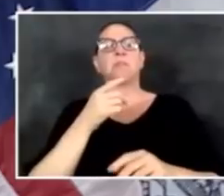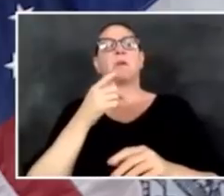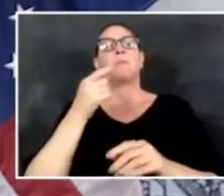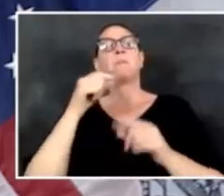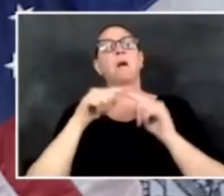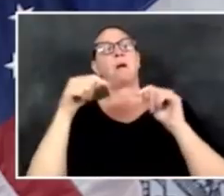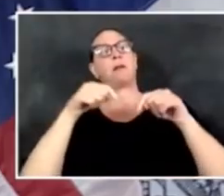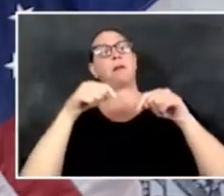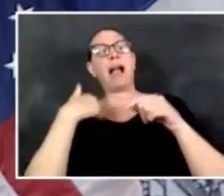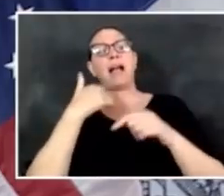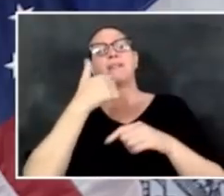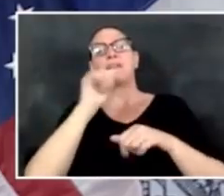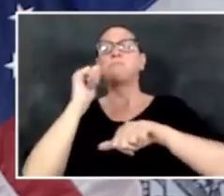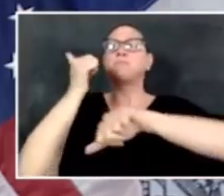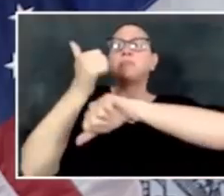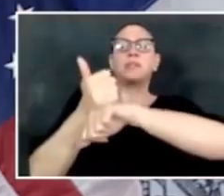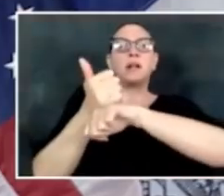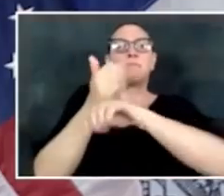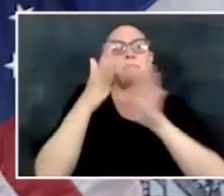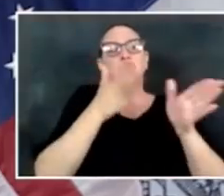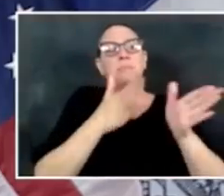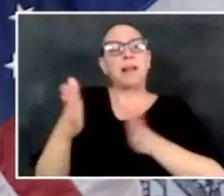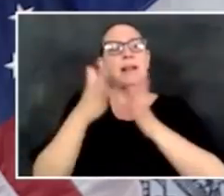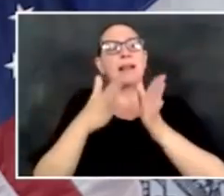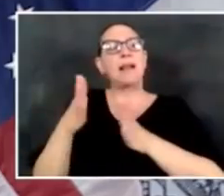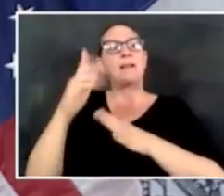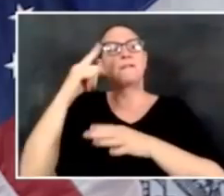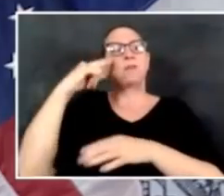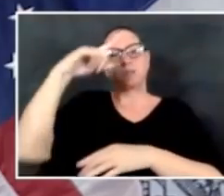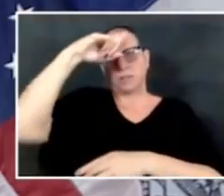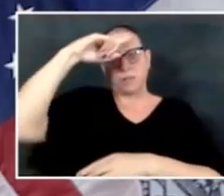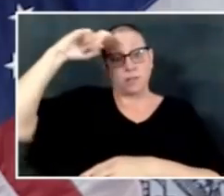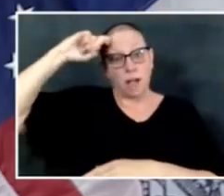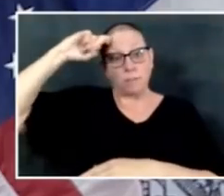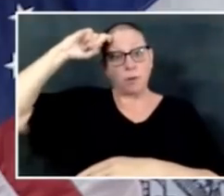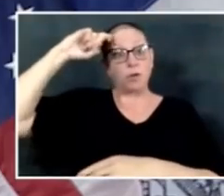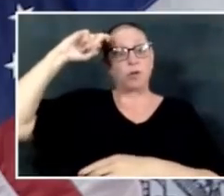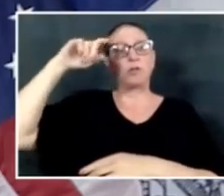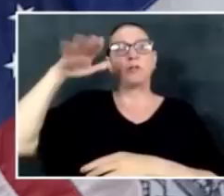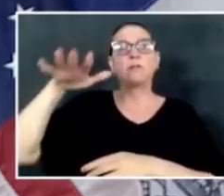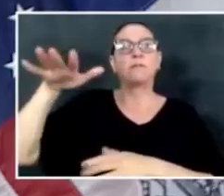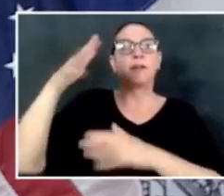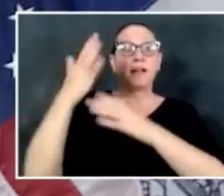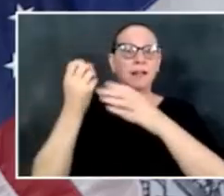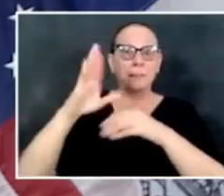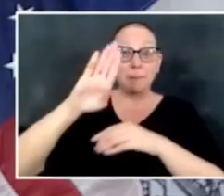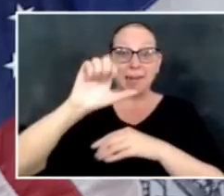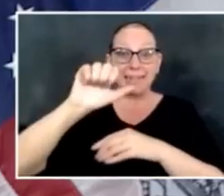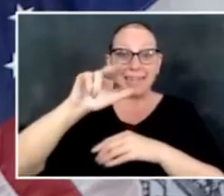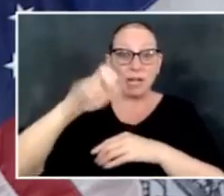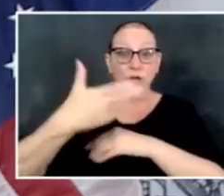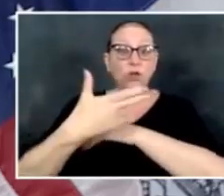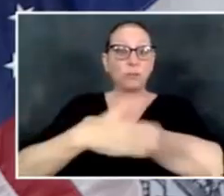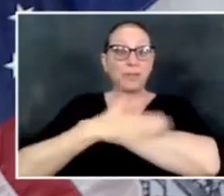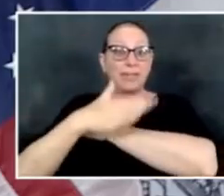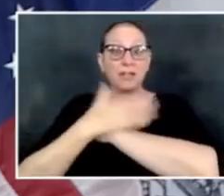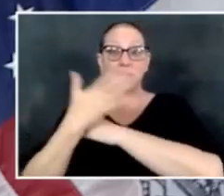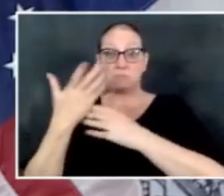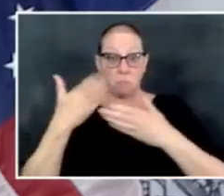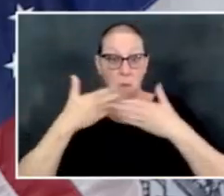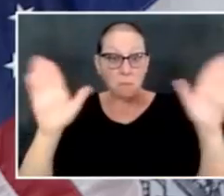monitor social distancing there? It was just on my mind because the weather was so nice and the parks were so packed. So what's the status